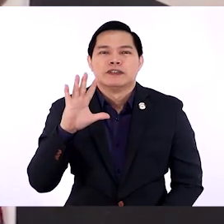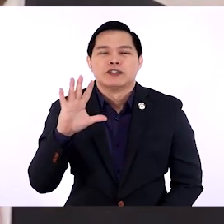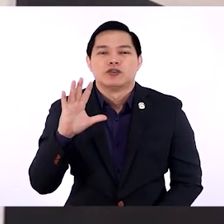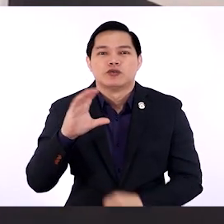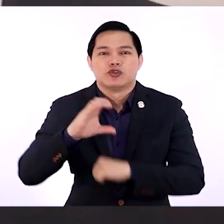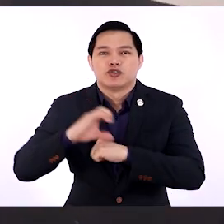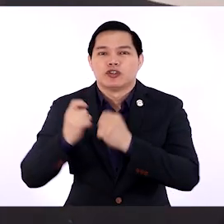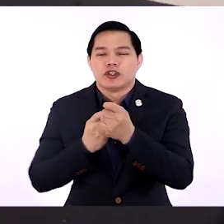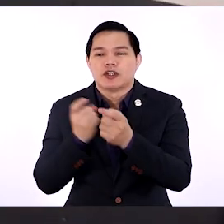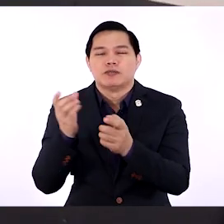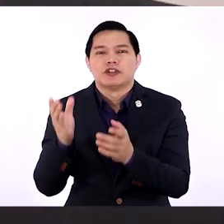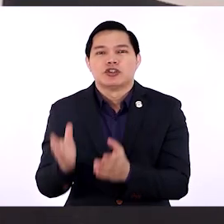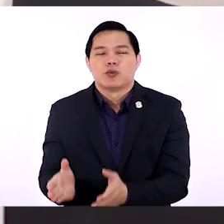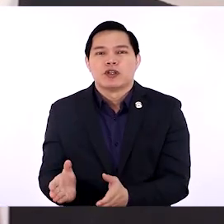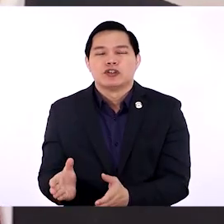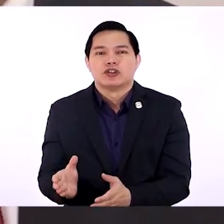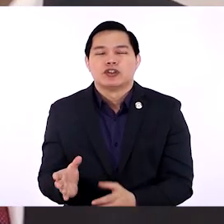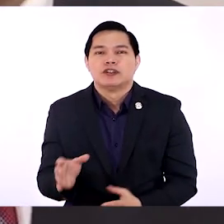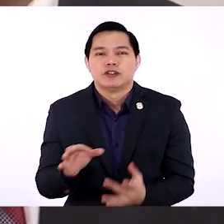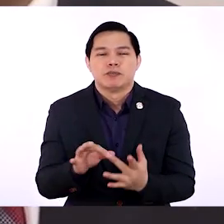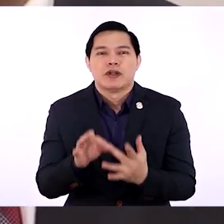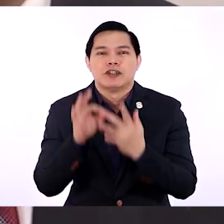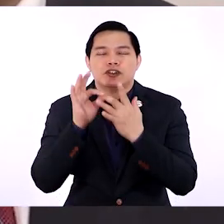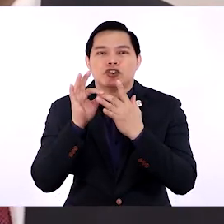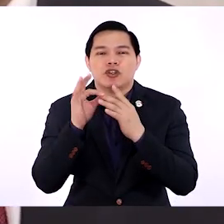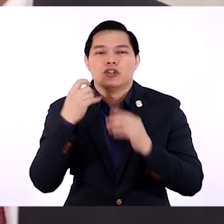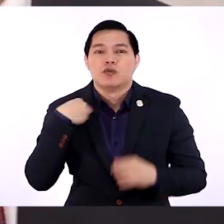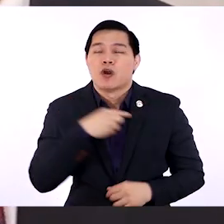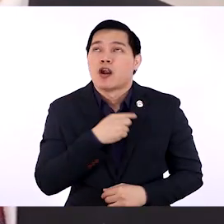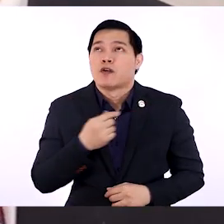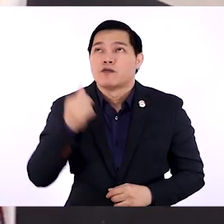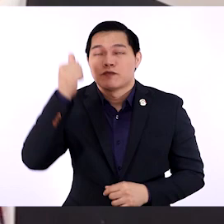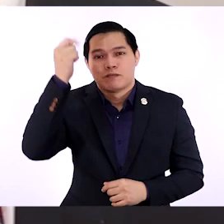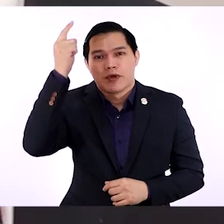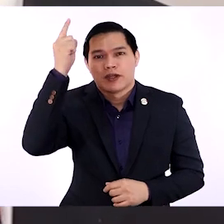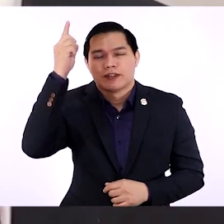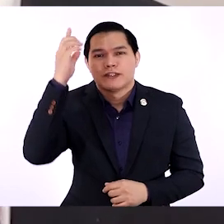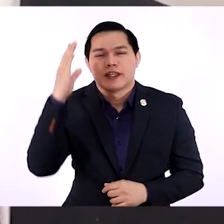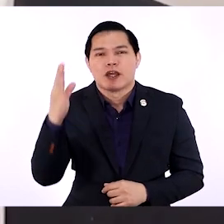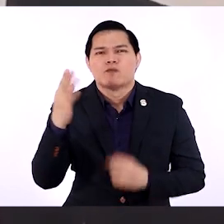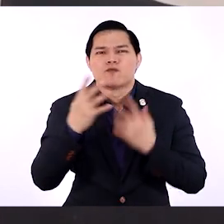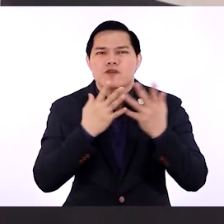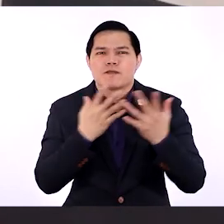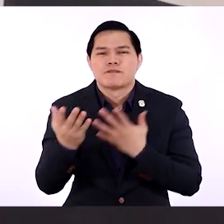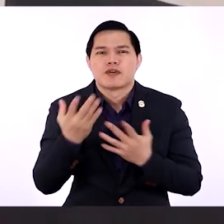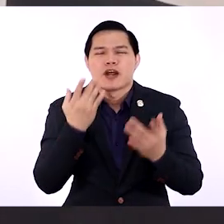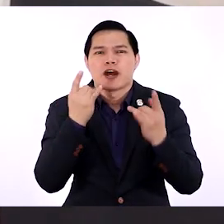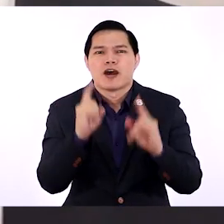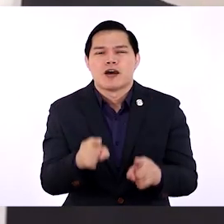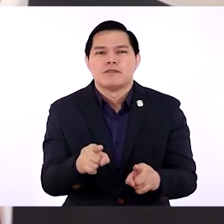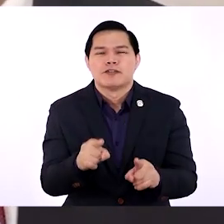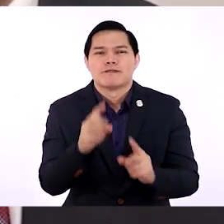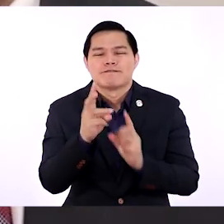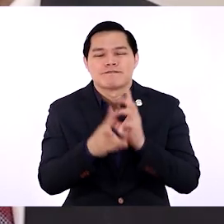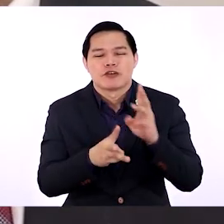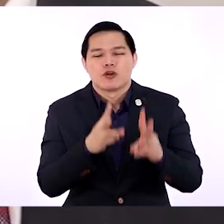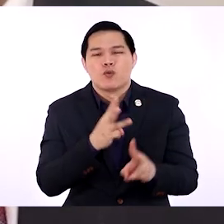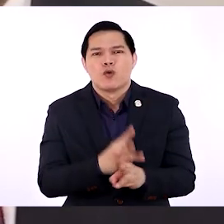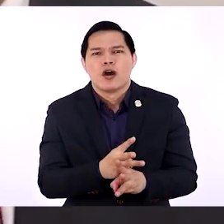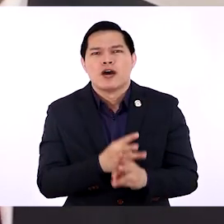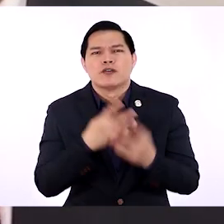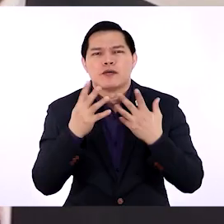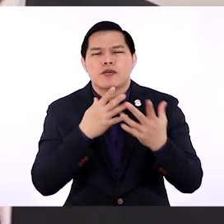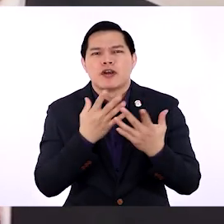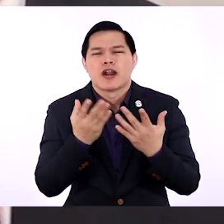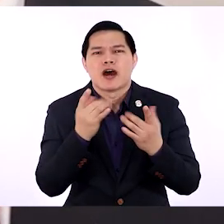the church administration, and most especially to our Almighty God, that whatever happens in this world, whatever happens in this